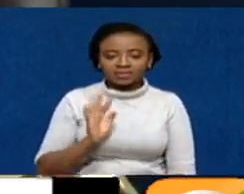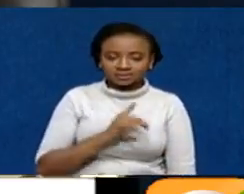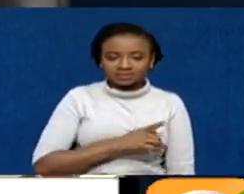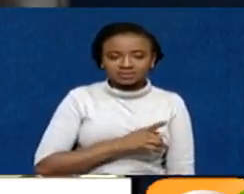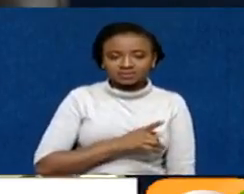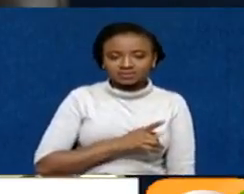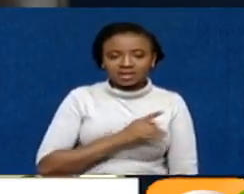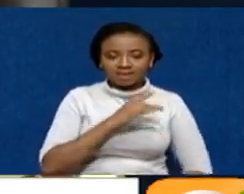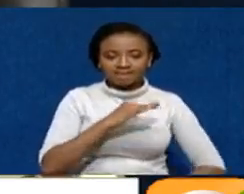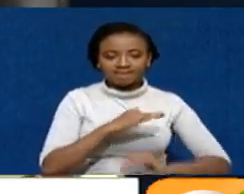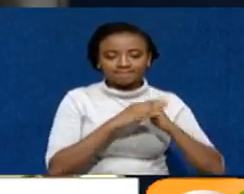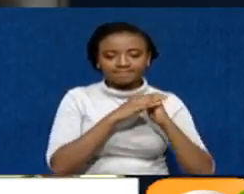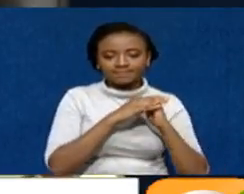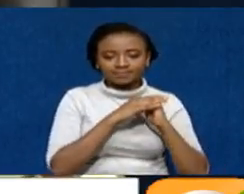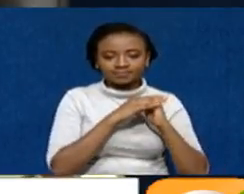780,000 hiyo ndio maximum.